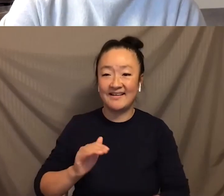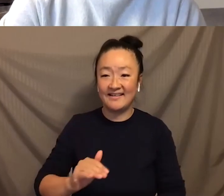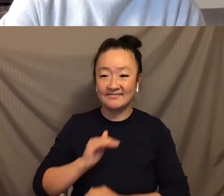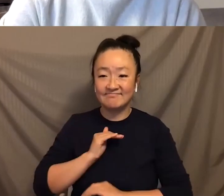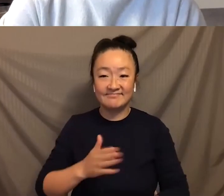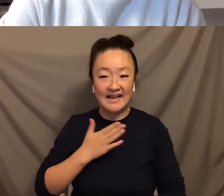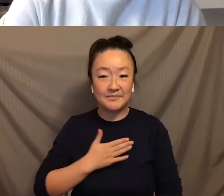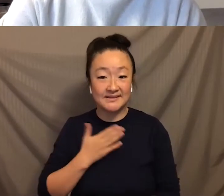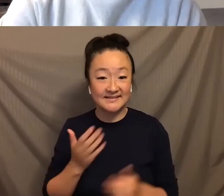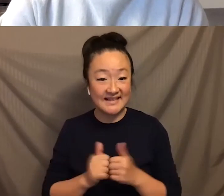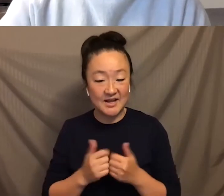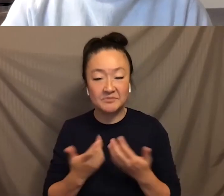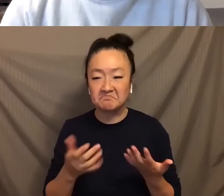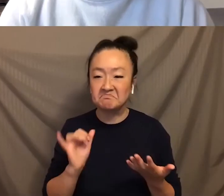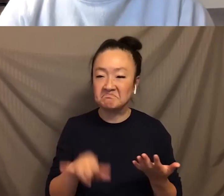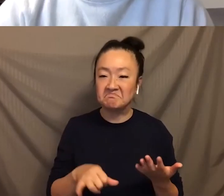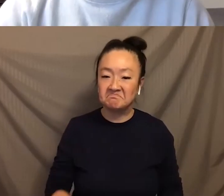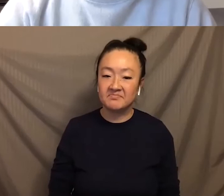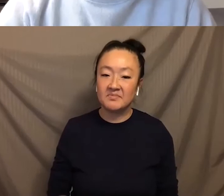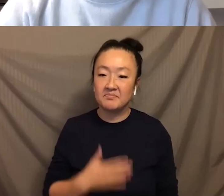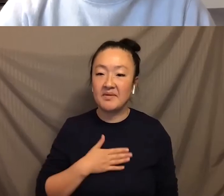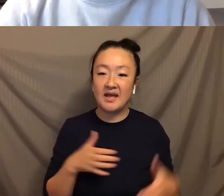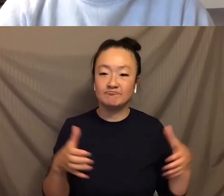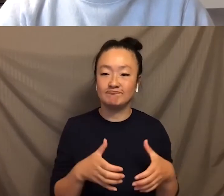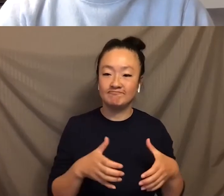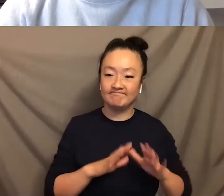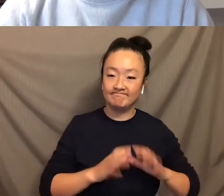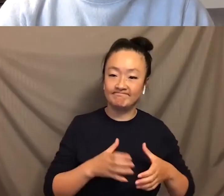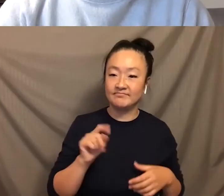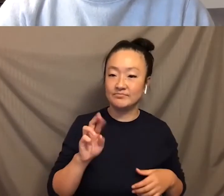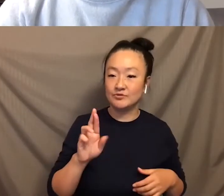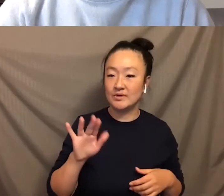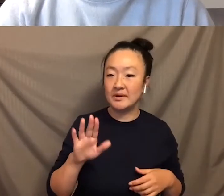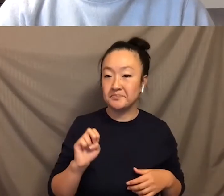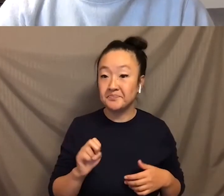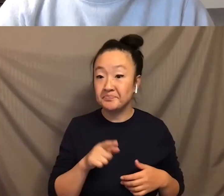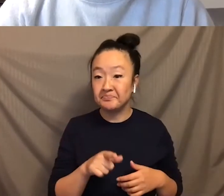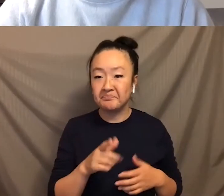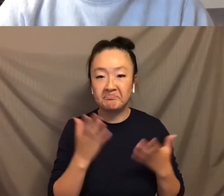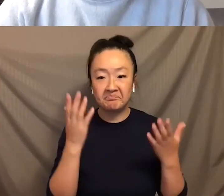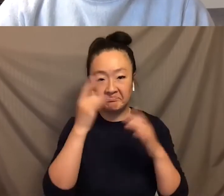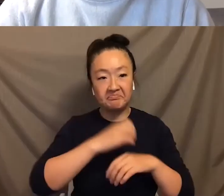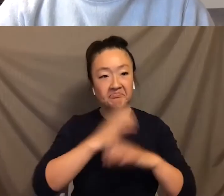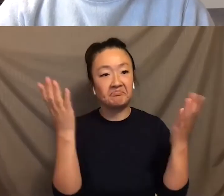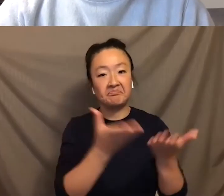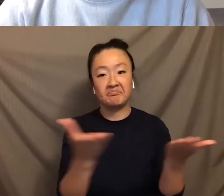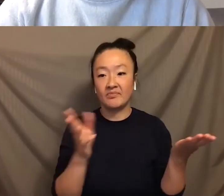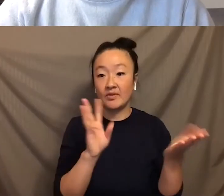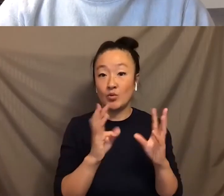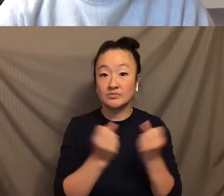So that's how I found, my tribe is what I think of the workshop. But That's